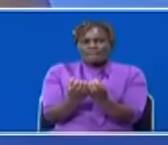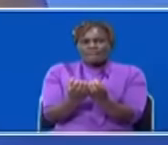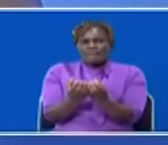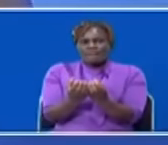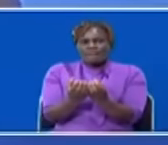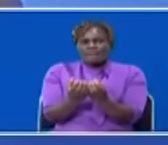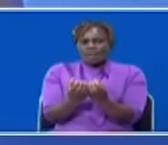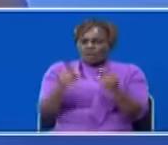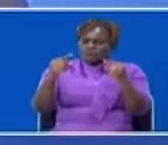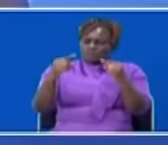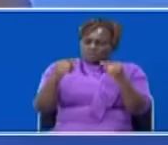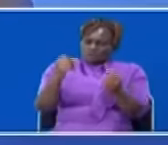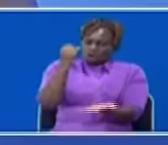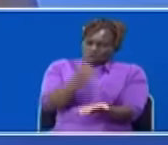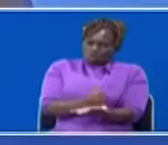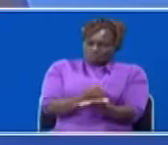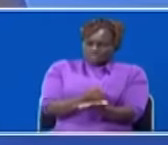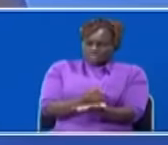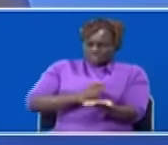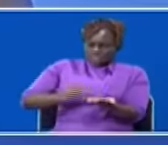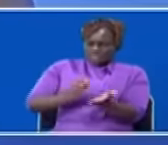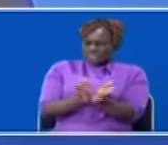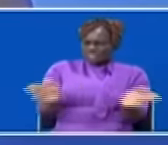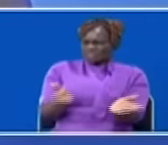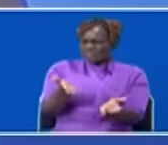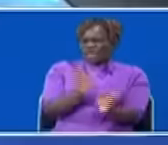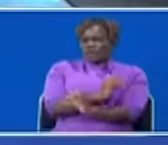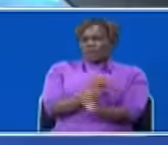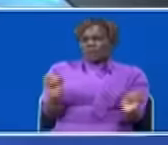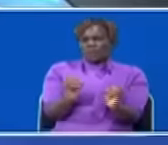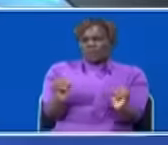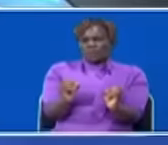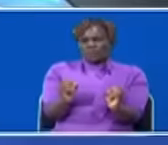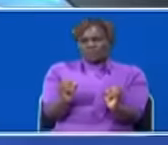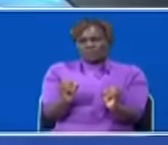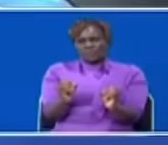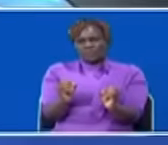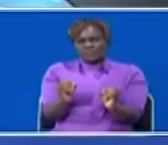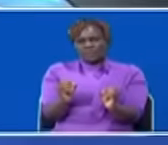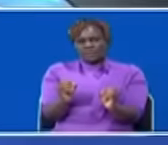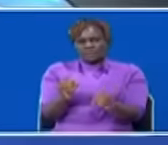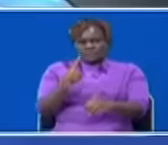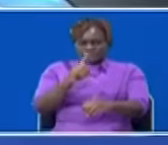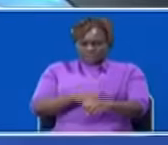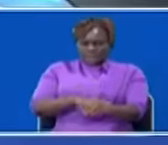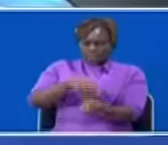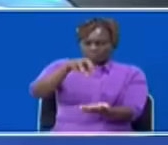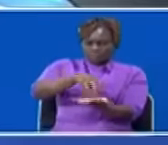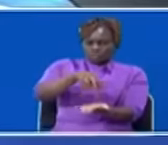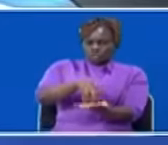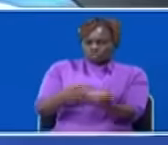know, the office of the Secretary General is being usurped. Basically, but yet you agreed to it. You know, when certain positions are created.